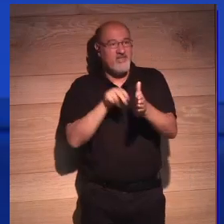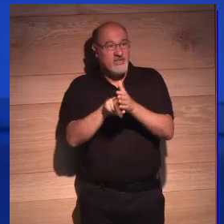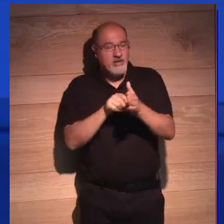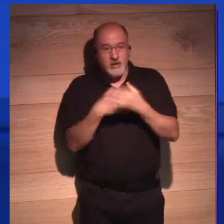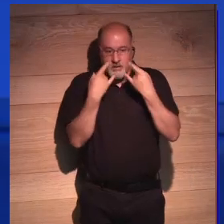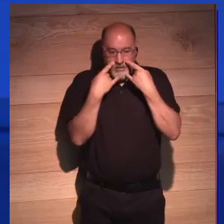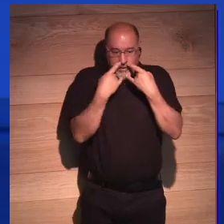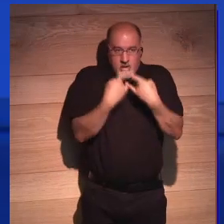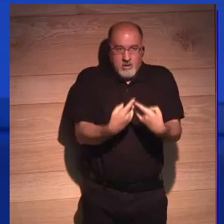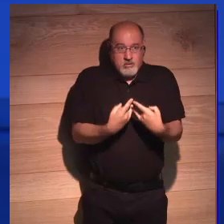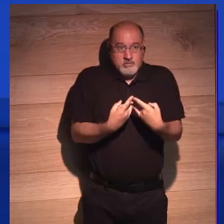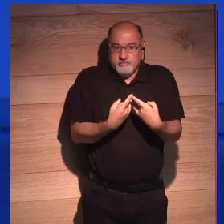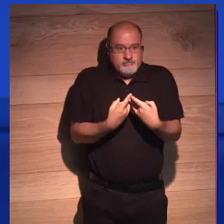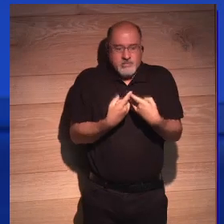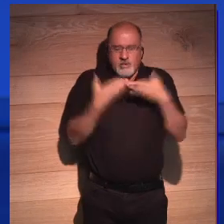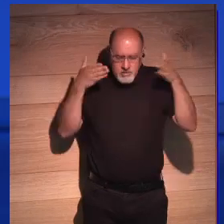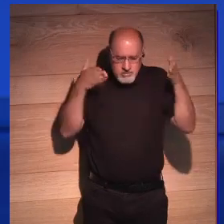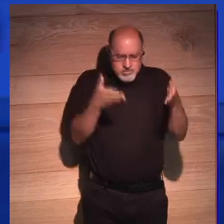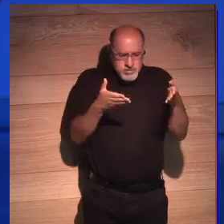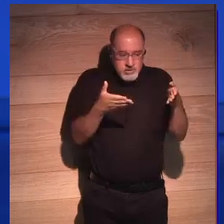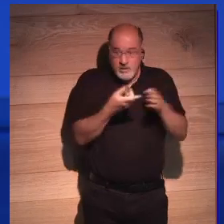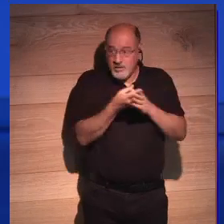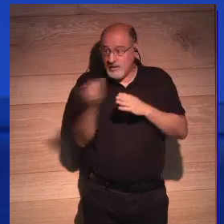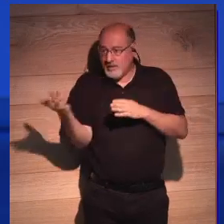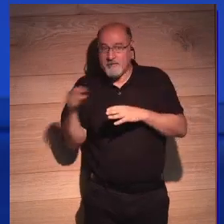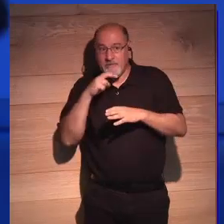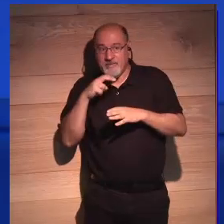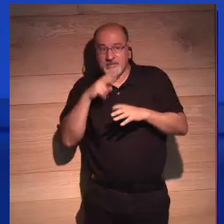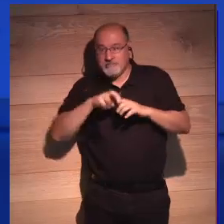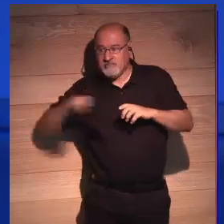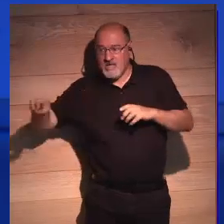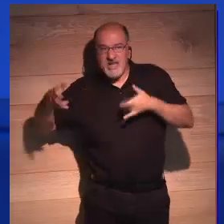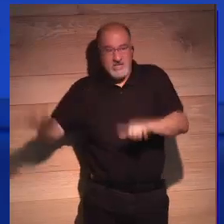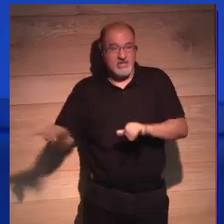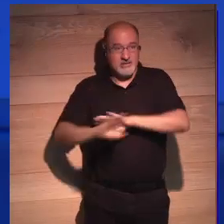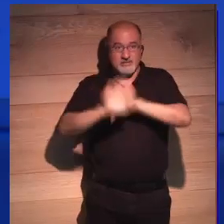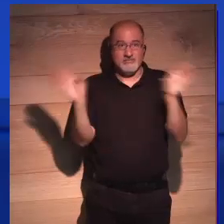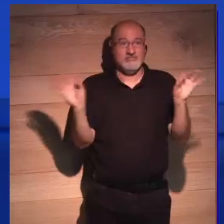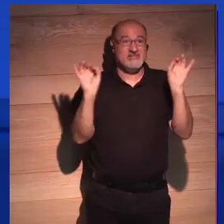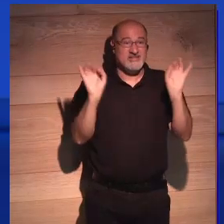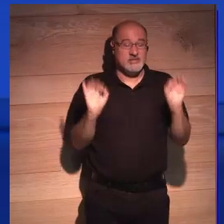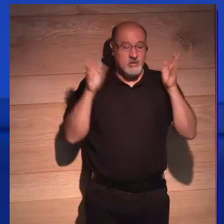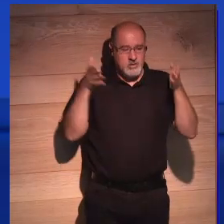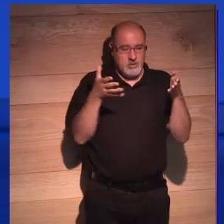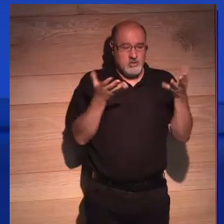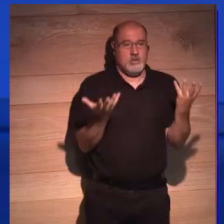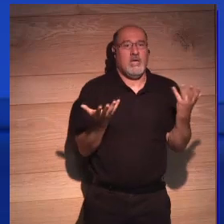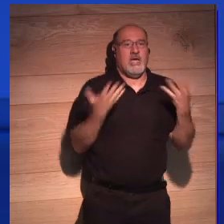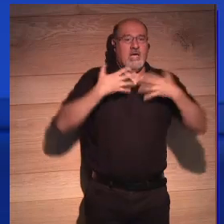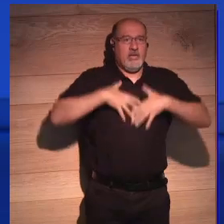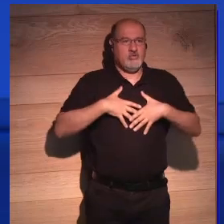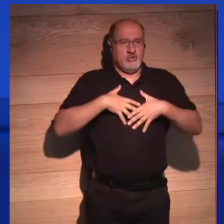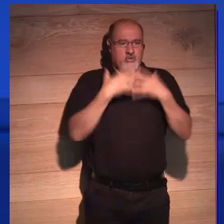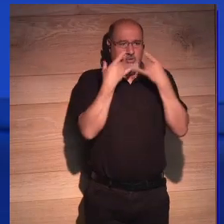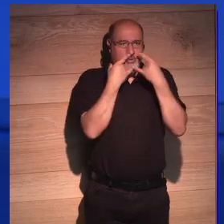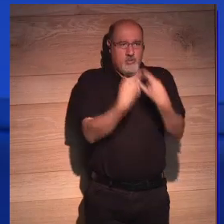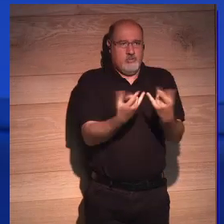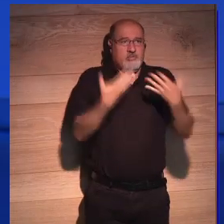is mental immersion, or I call it absorption. You combine the two and you've got really good immersive